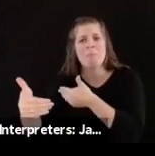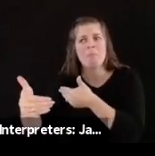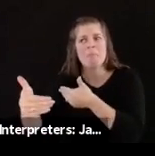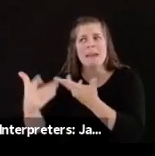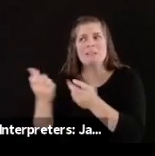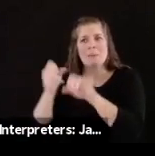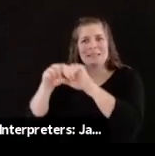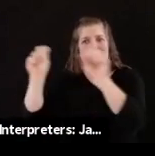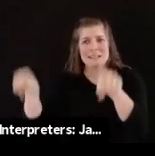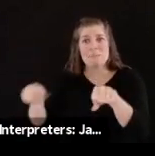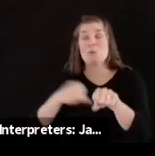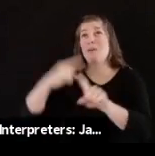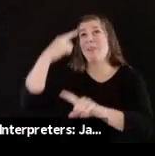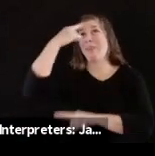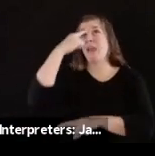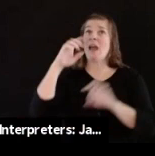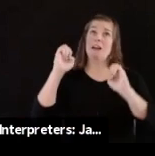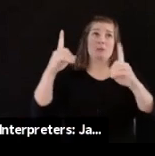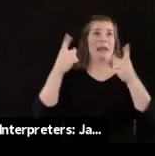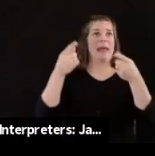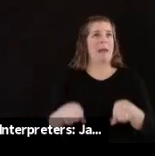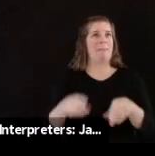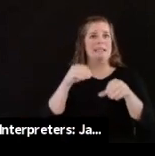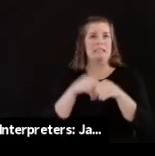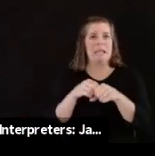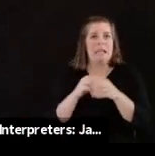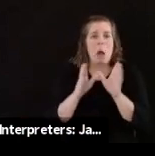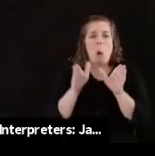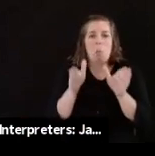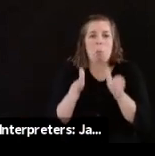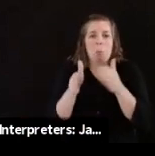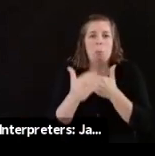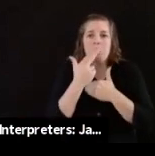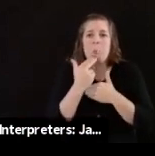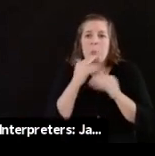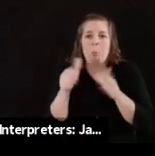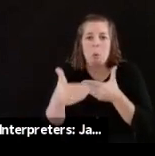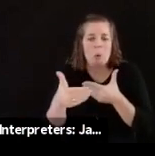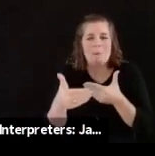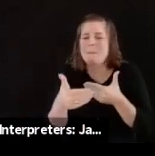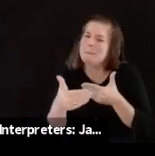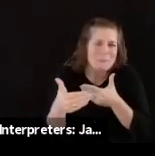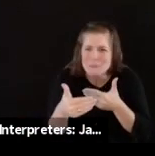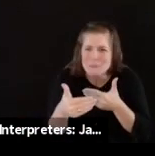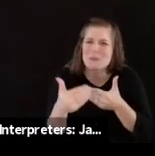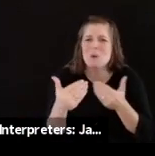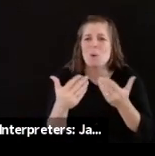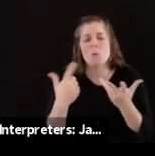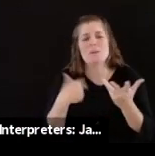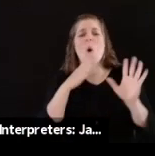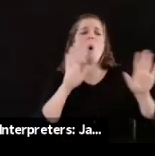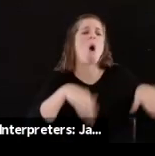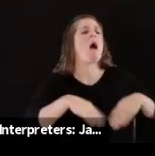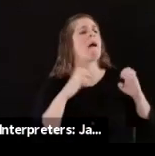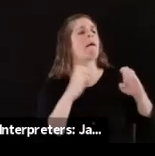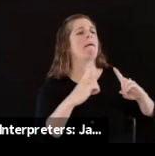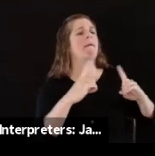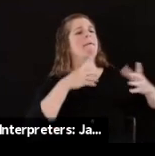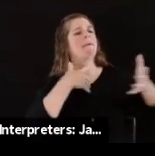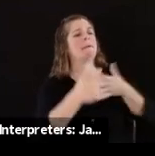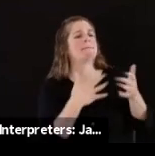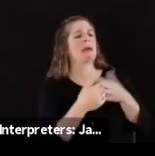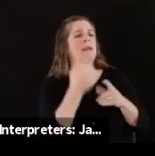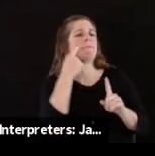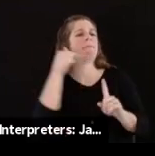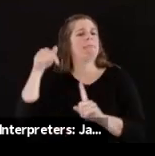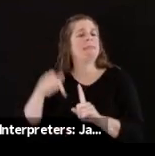in a vacuum, we do our students a disservice. We teach them that education doesn't really matter because it's not relevant